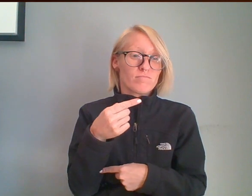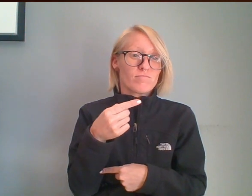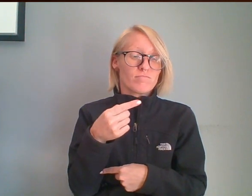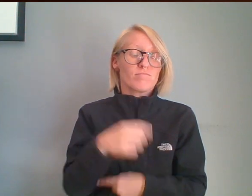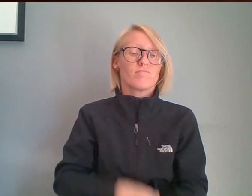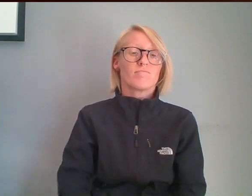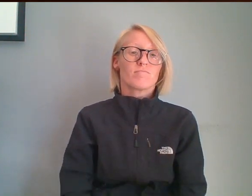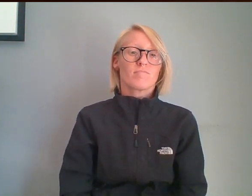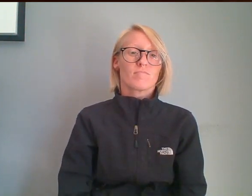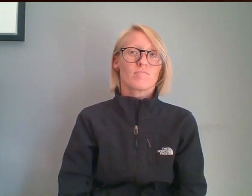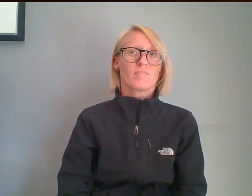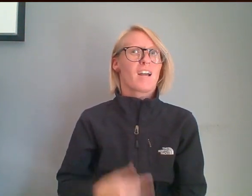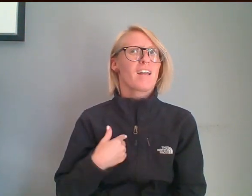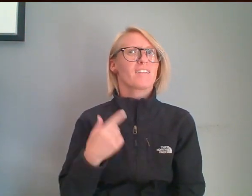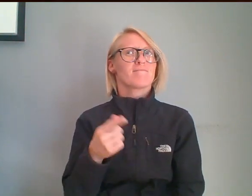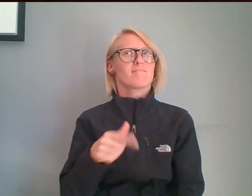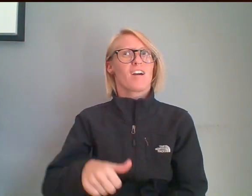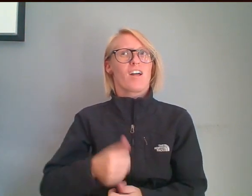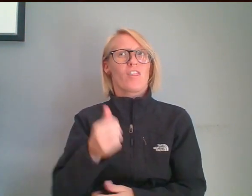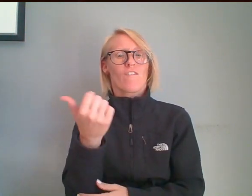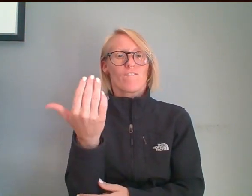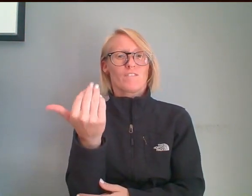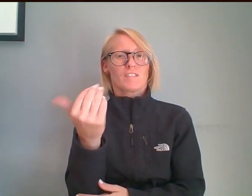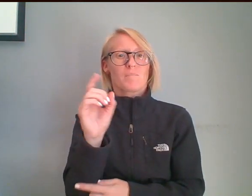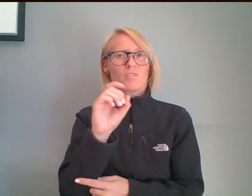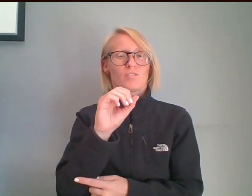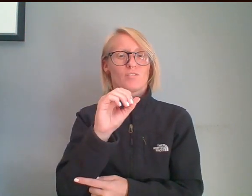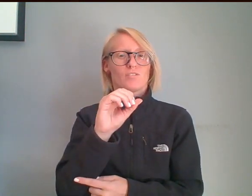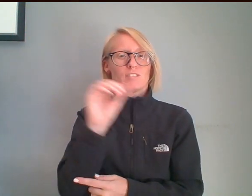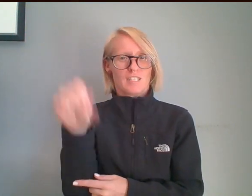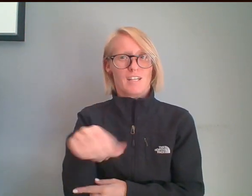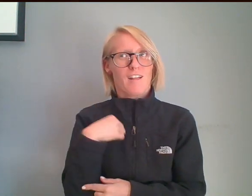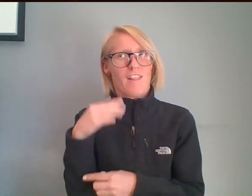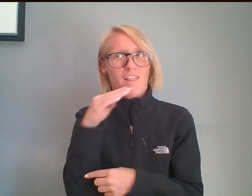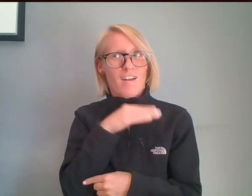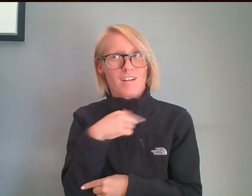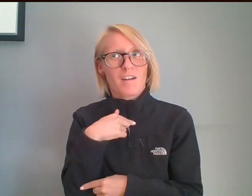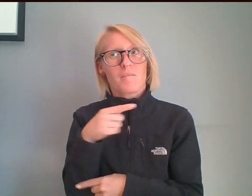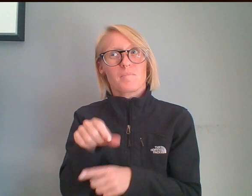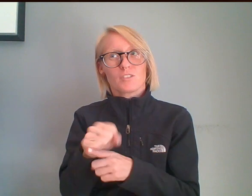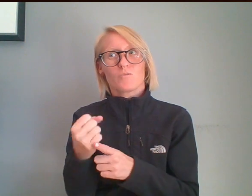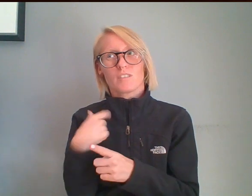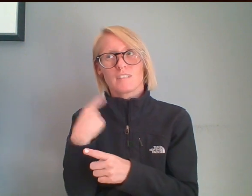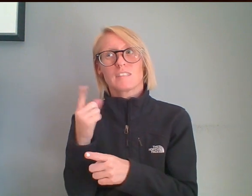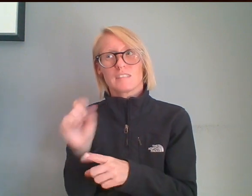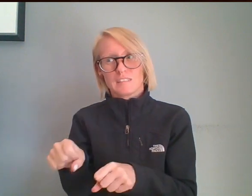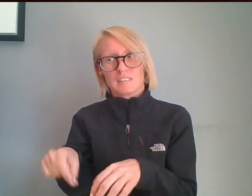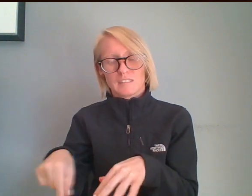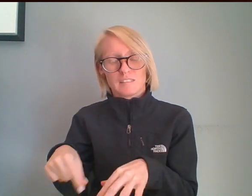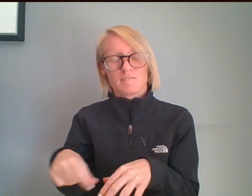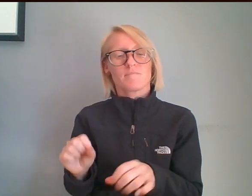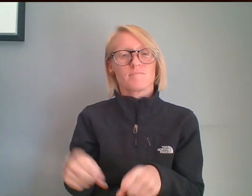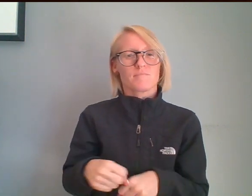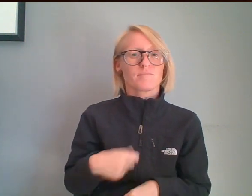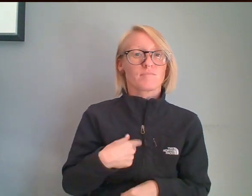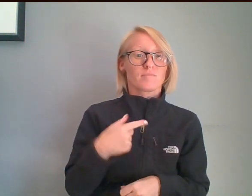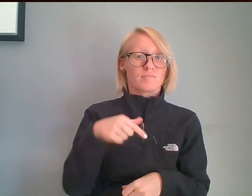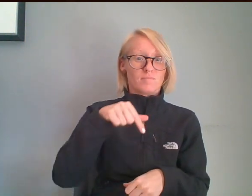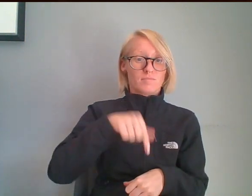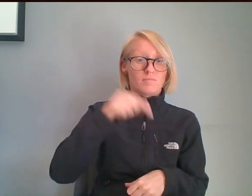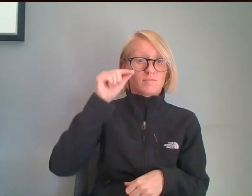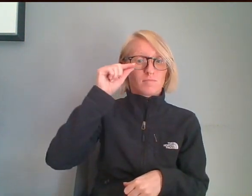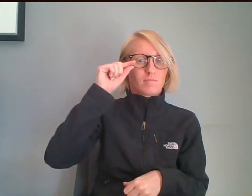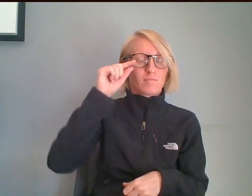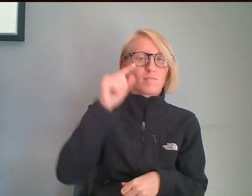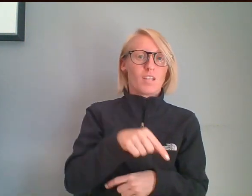where we could make them nervous too. In fact, just this past week, a study from Chapman University asked Americans, what